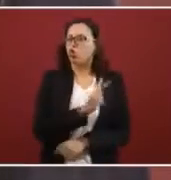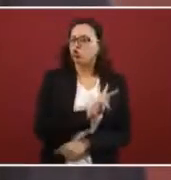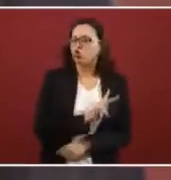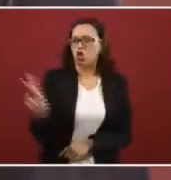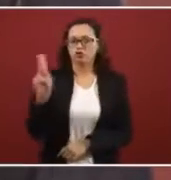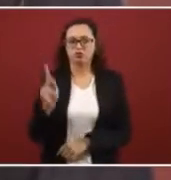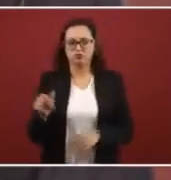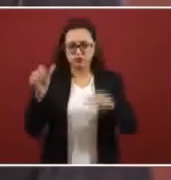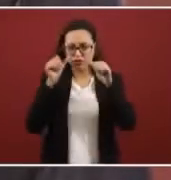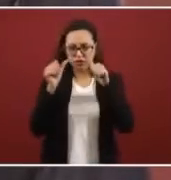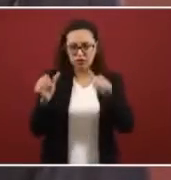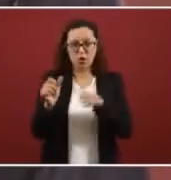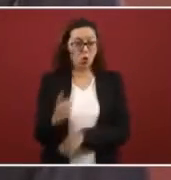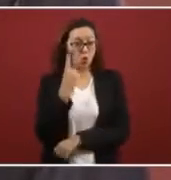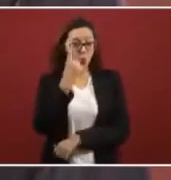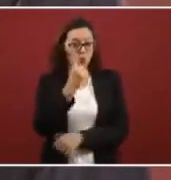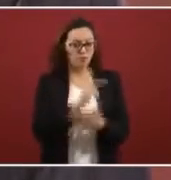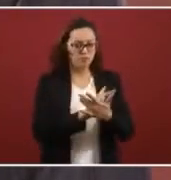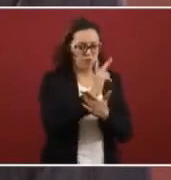adults went one program.